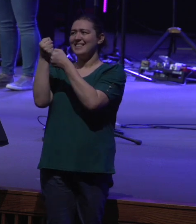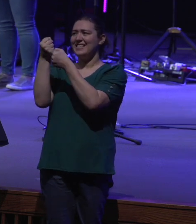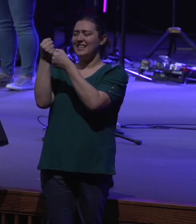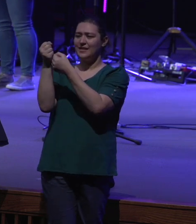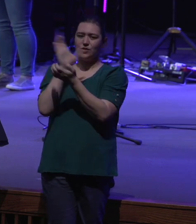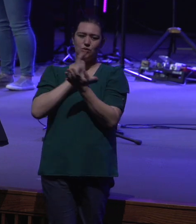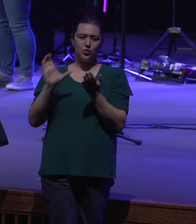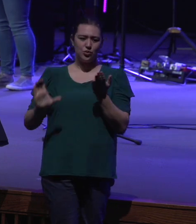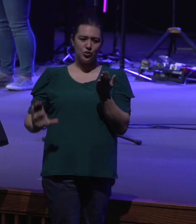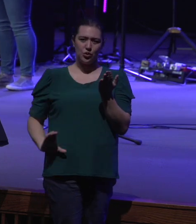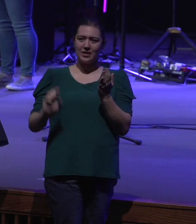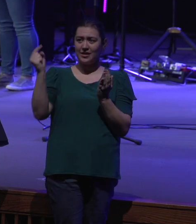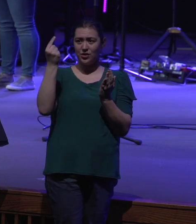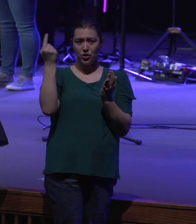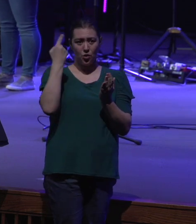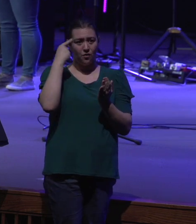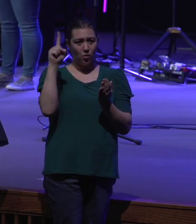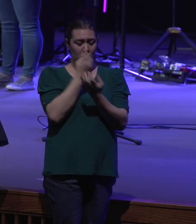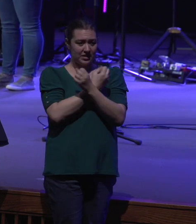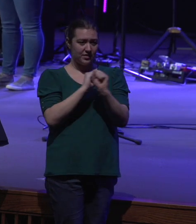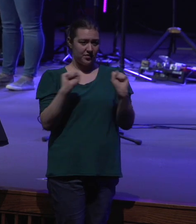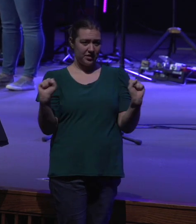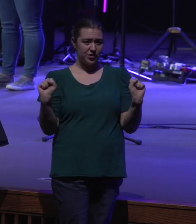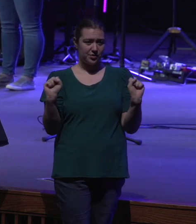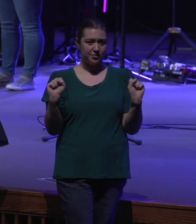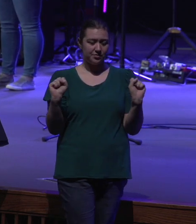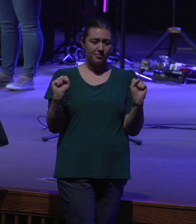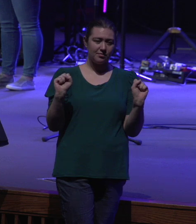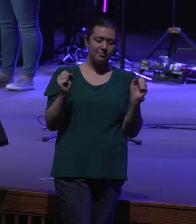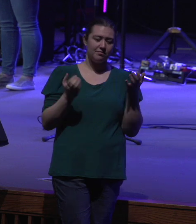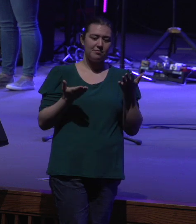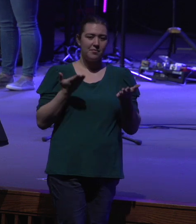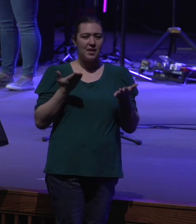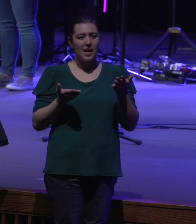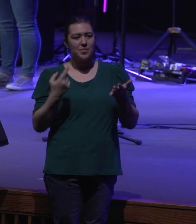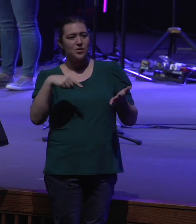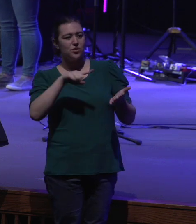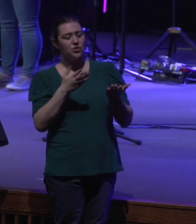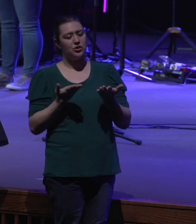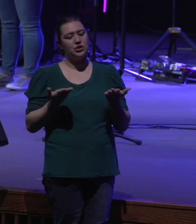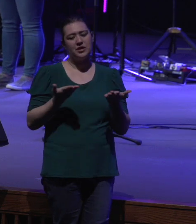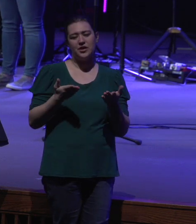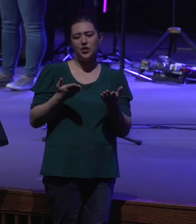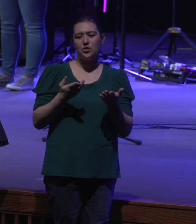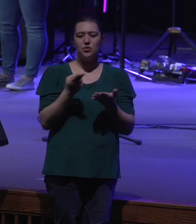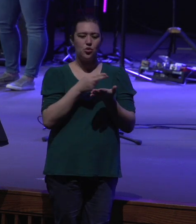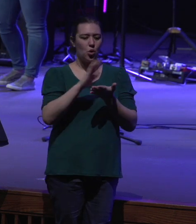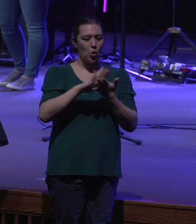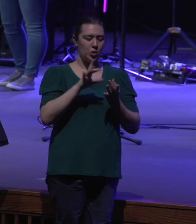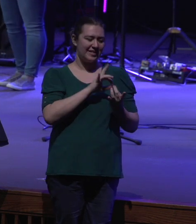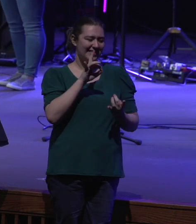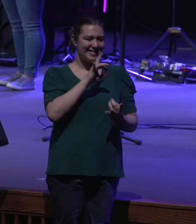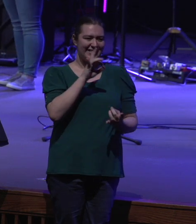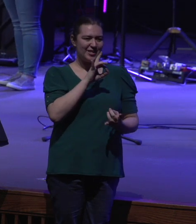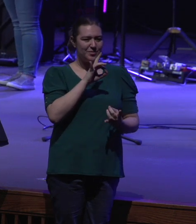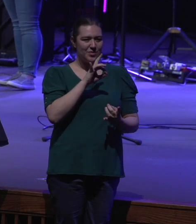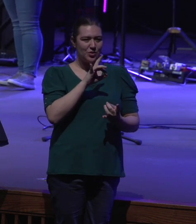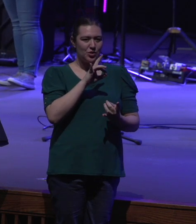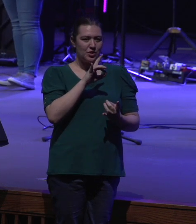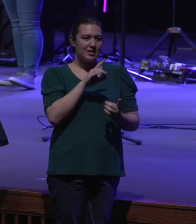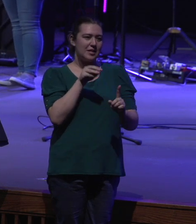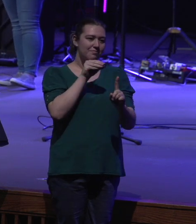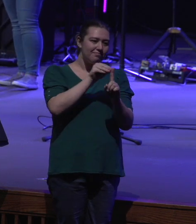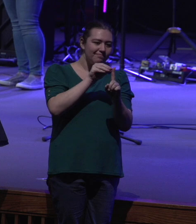alone for your salvation. Perhaps though you're here and the Holy Spirit has convicted, has reminded